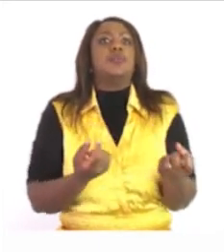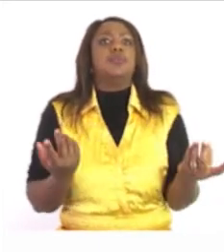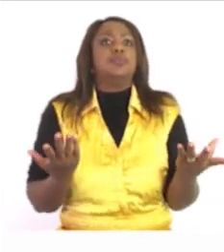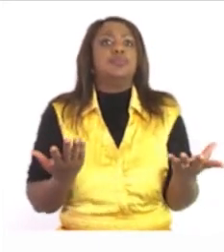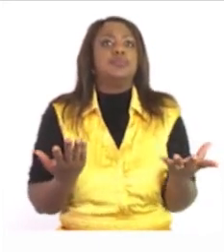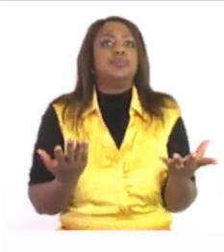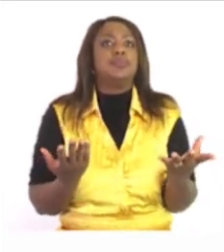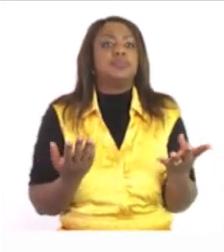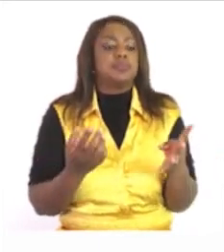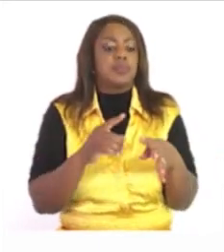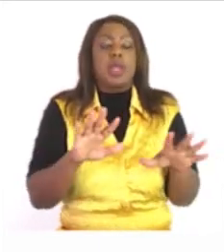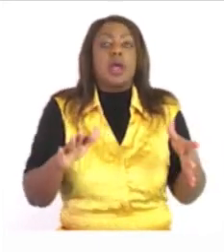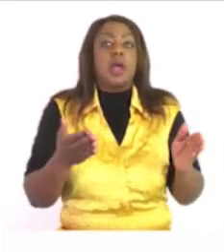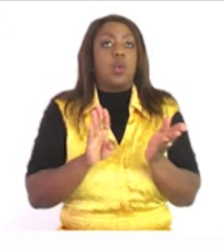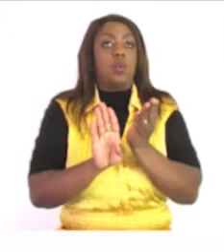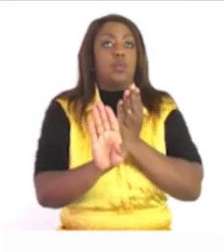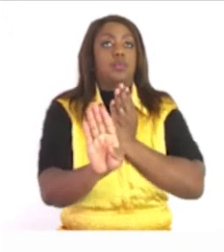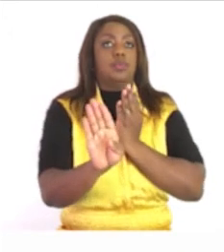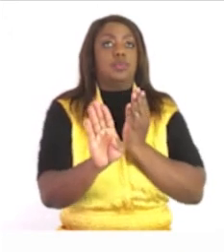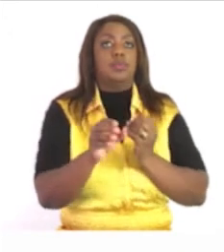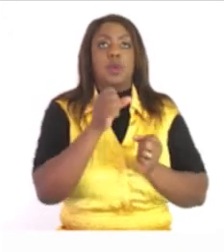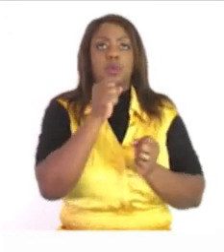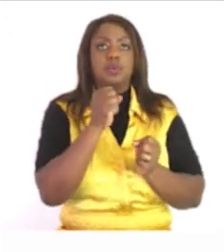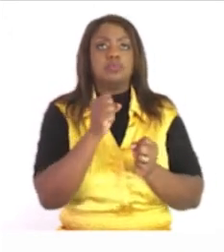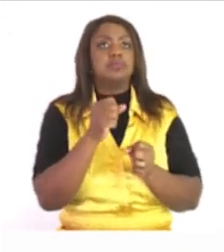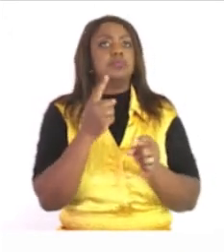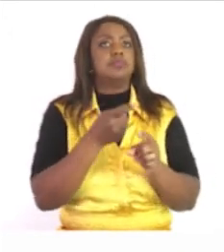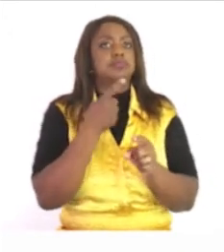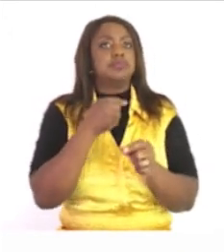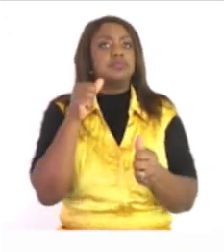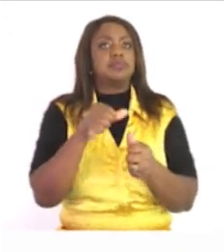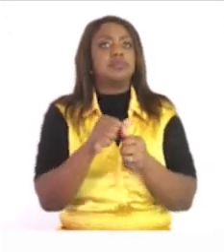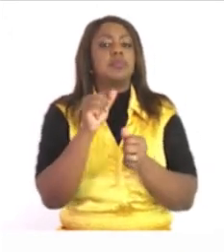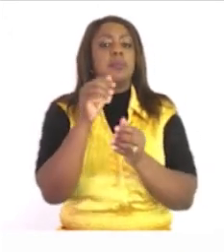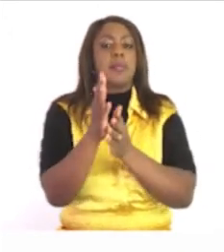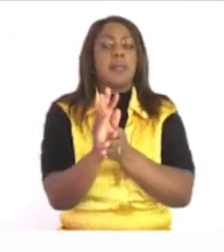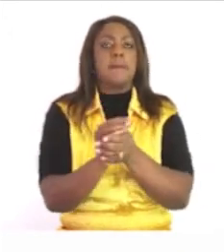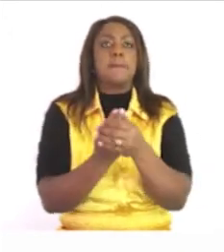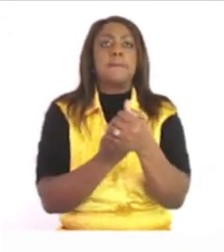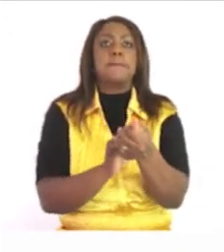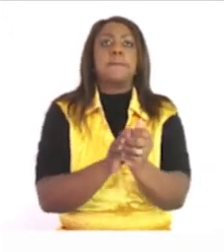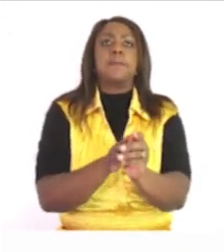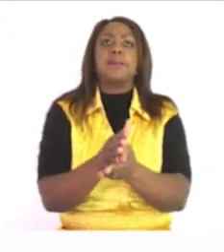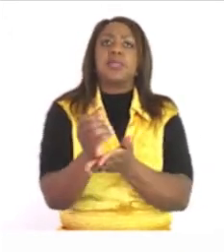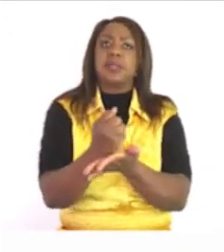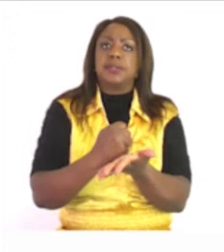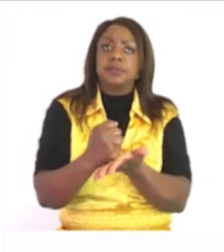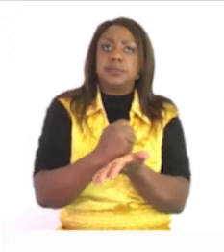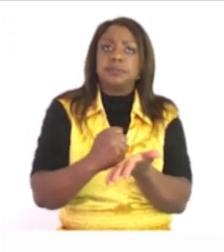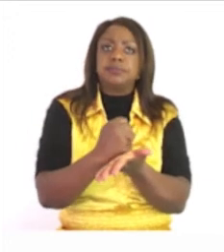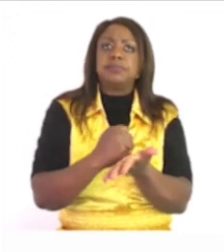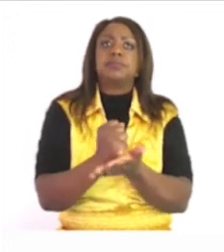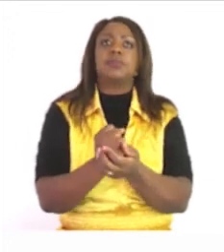can affect your lungs, any disease that will affect your nose, your throat, those are the diseases of the